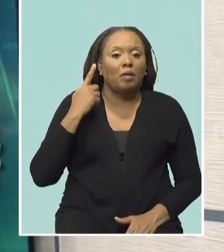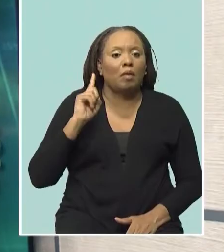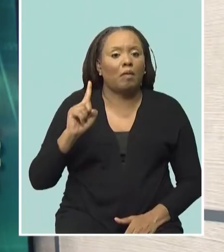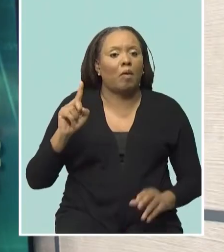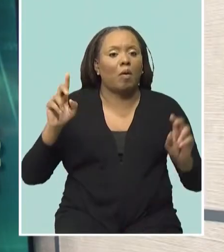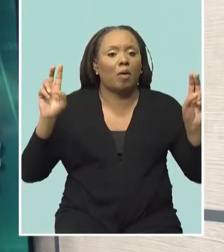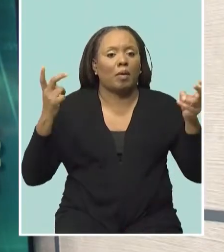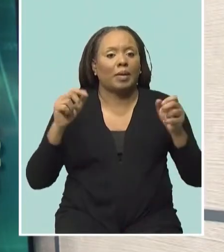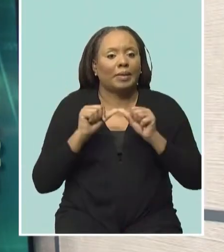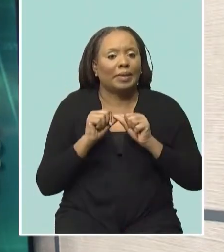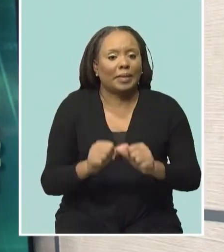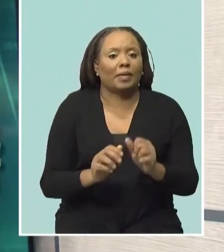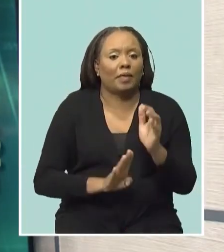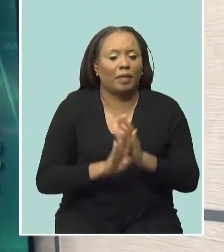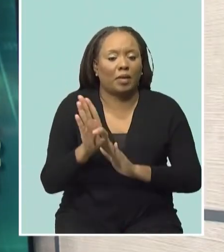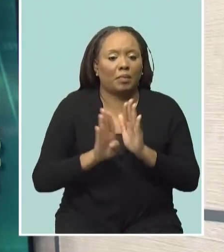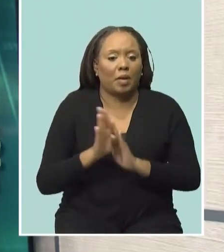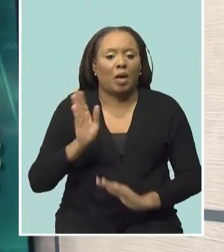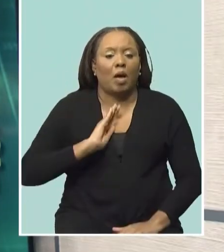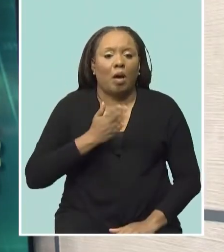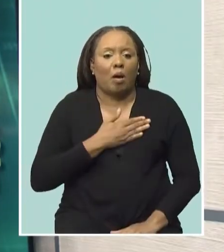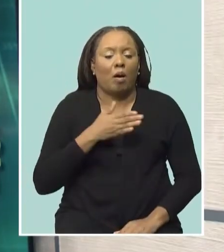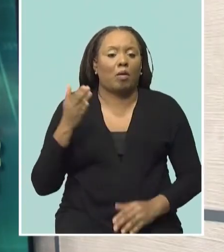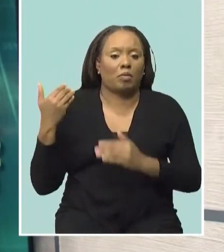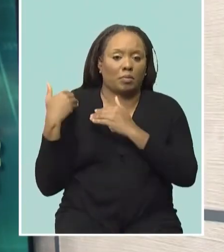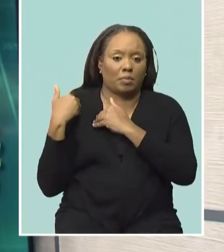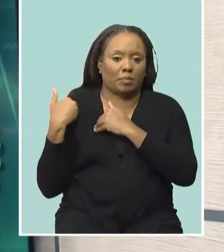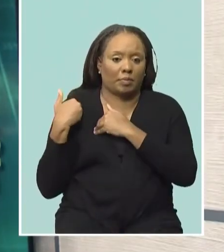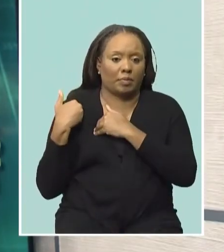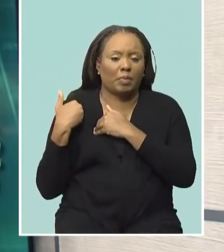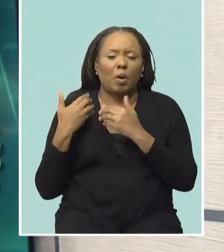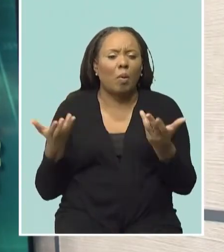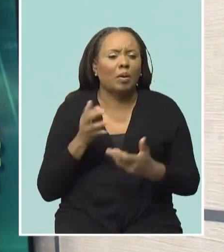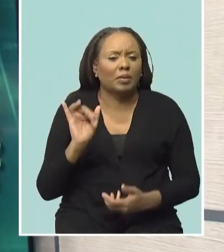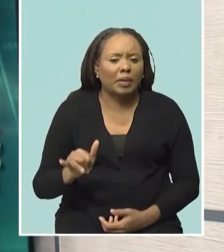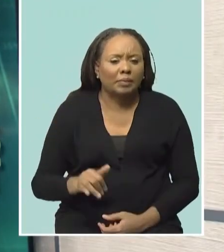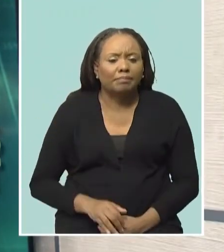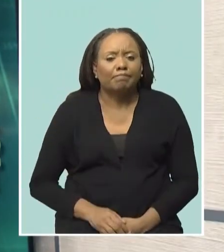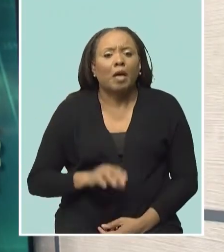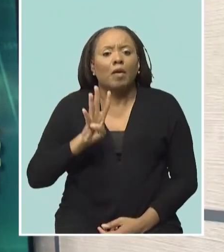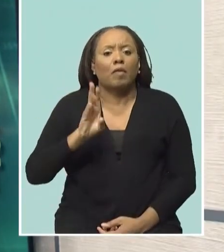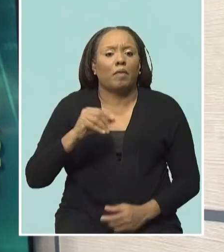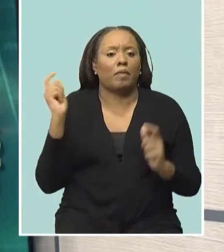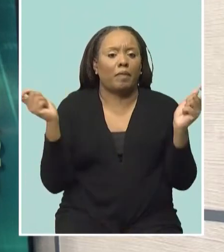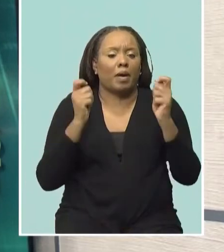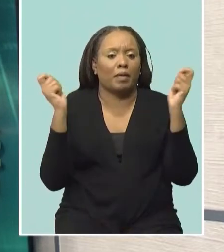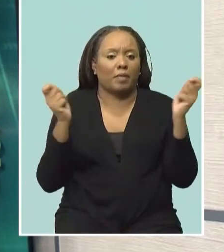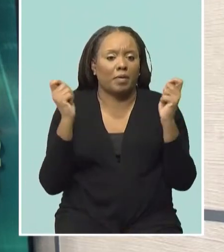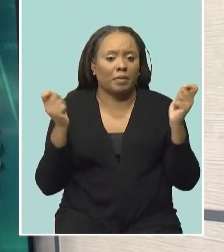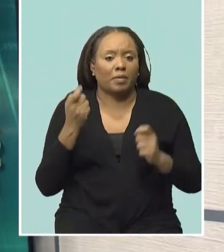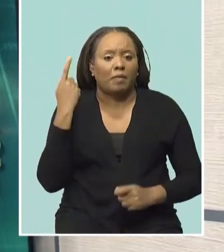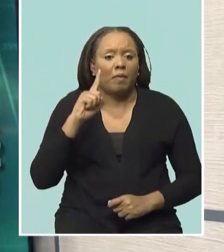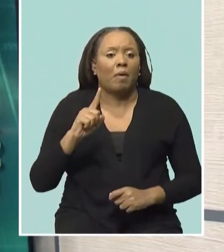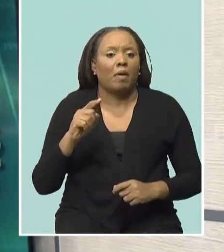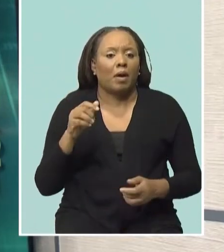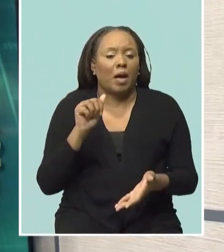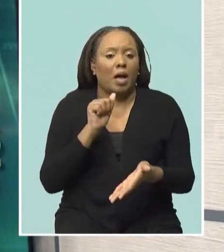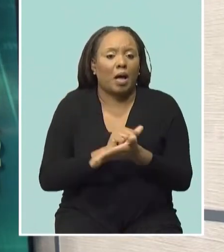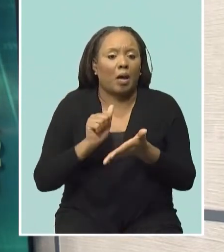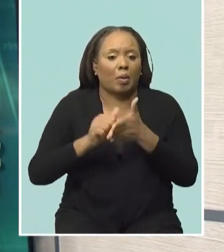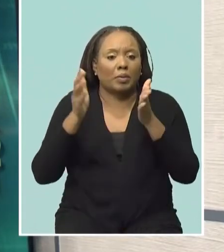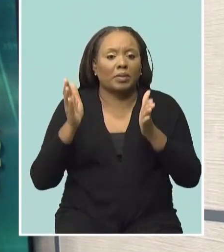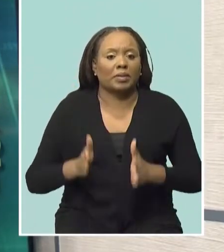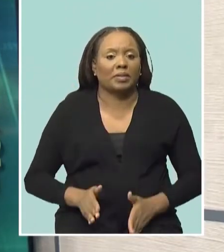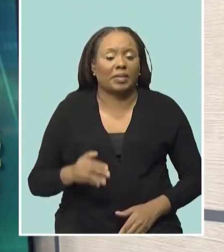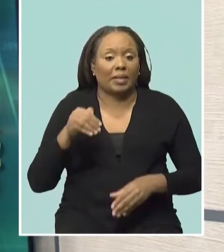Our Responsibility. It's the 40th annual conference of the Institute of Chartered Accountants of the Caribbean, and the president,